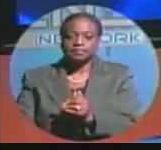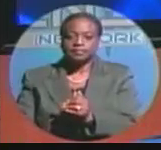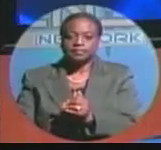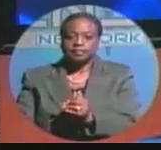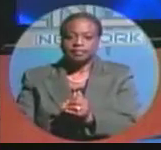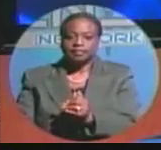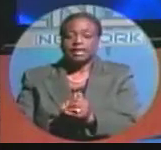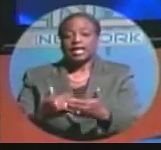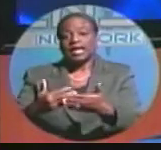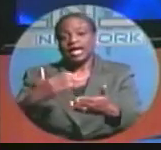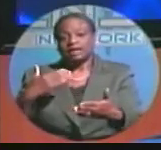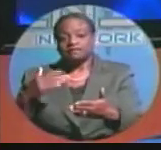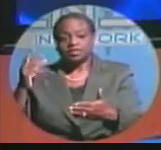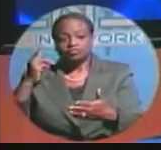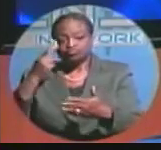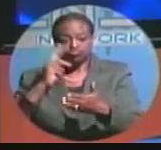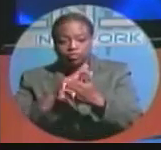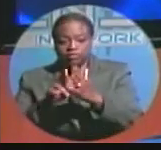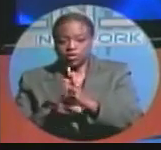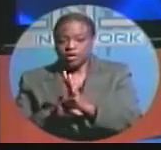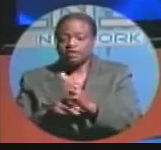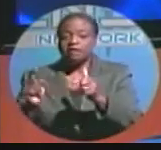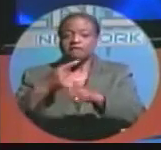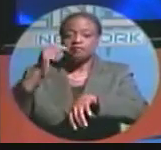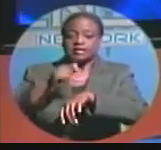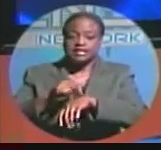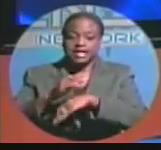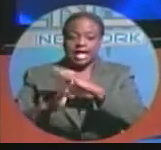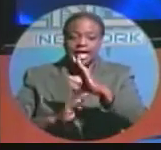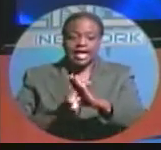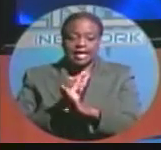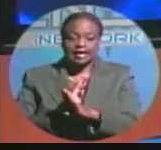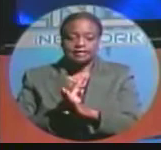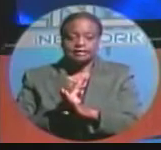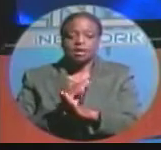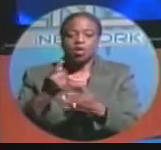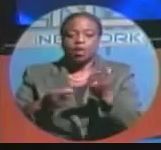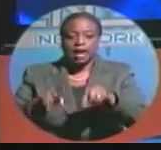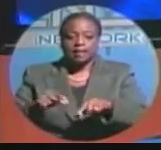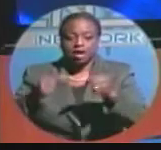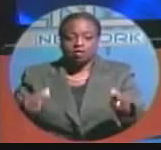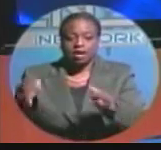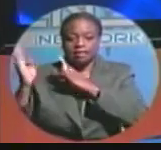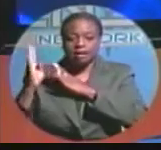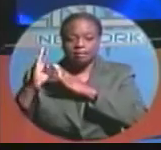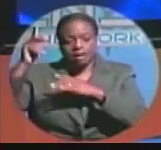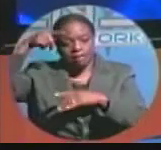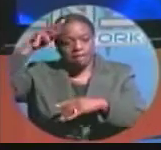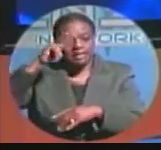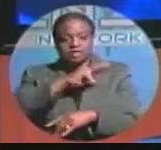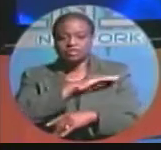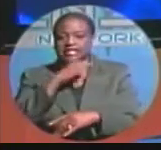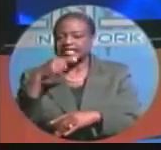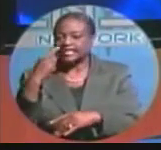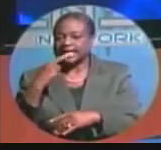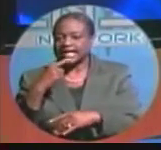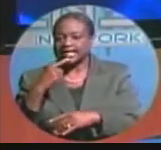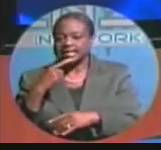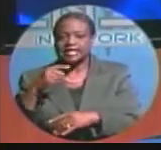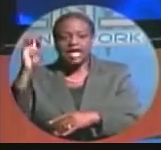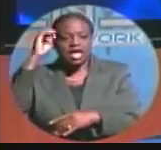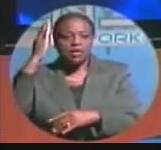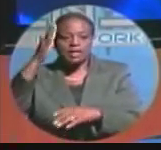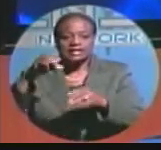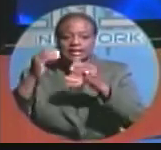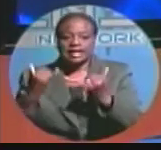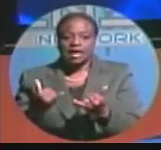Well, after viewing firsthand the devastation Sandy caused to residents of Grand Bahama, Prime Minister Christie says his administration will now